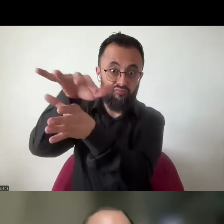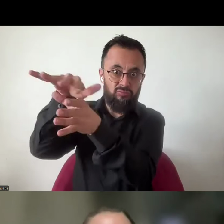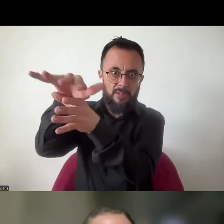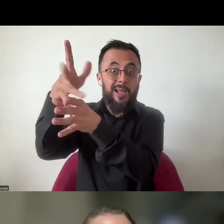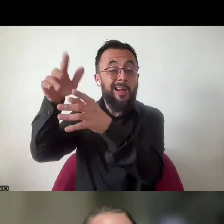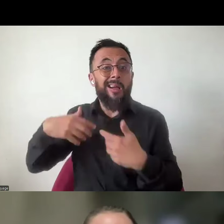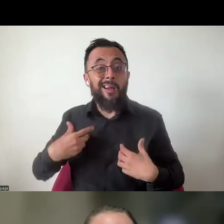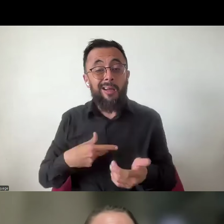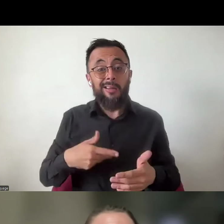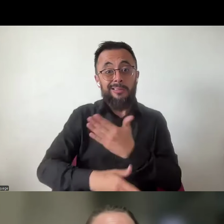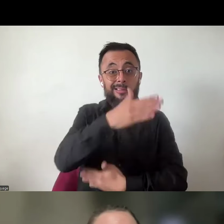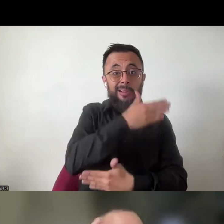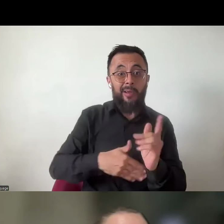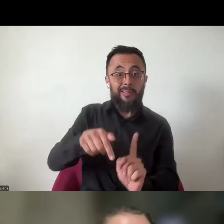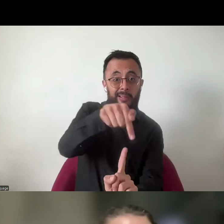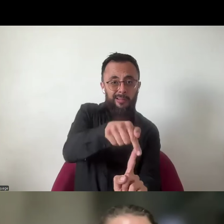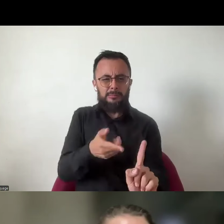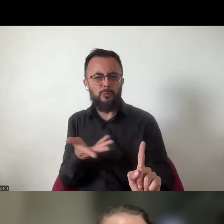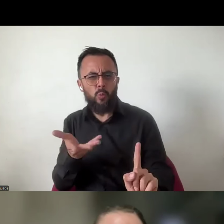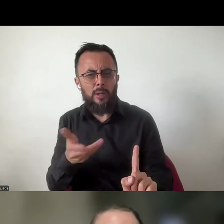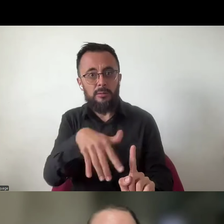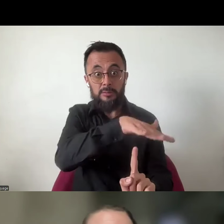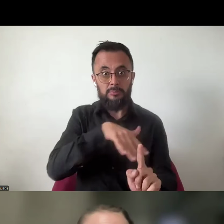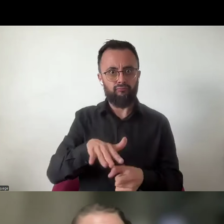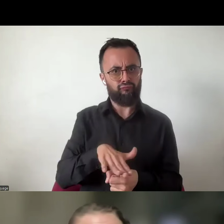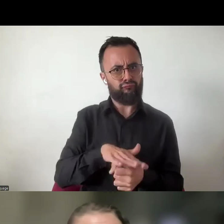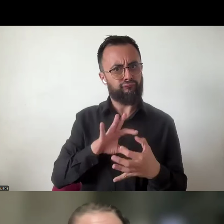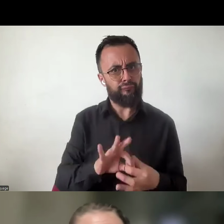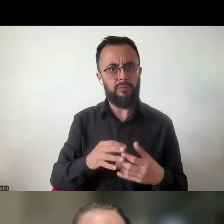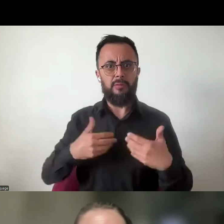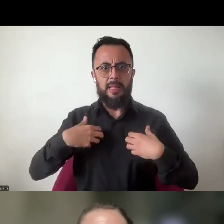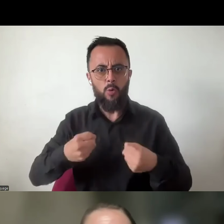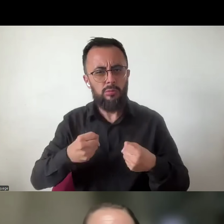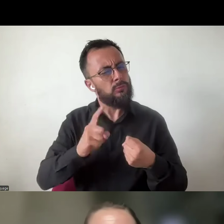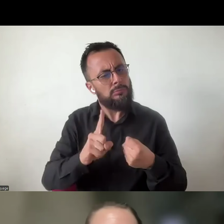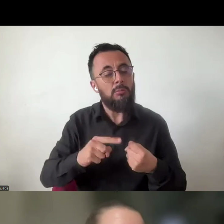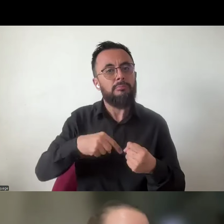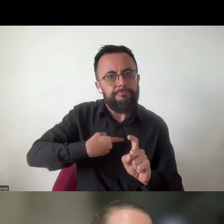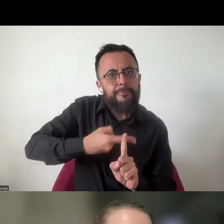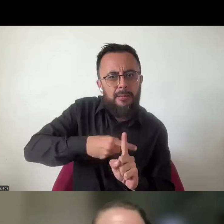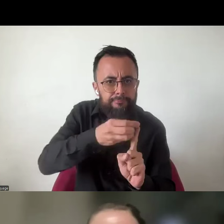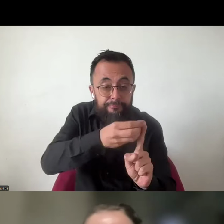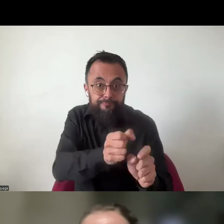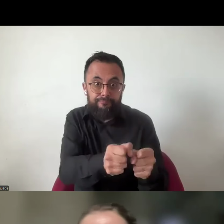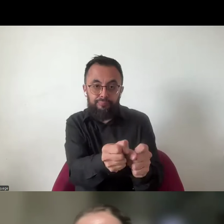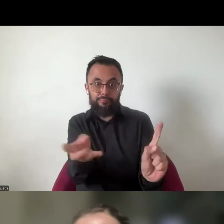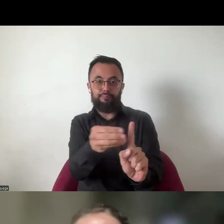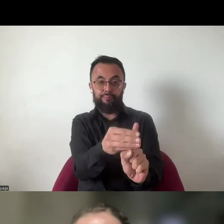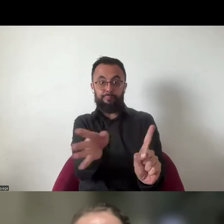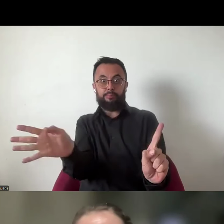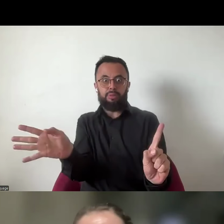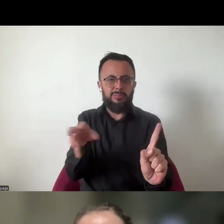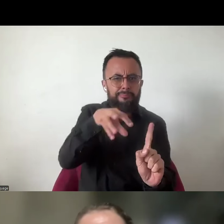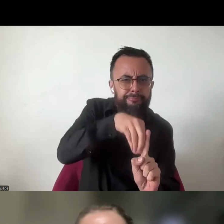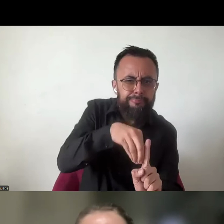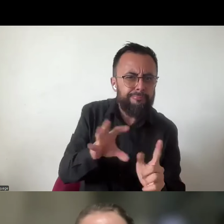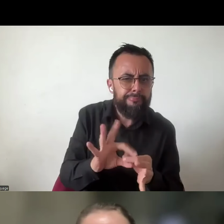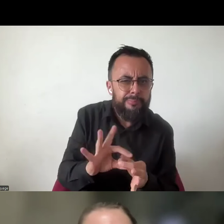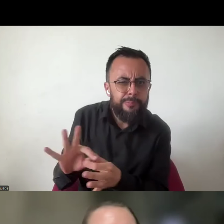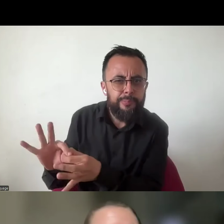dynamic process with the environmental factors and personal factors of a person. So it gives this